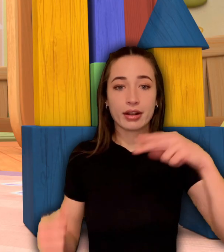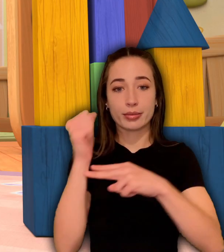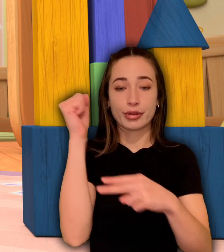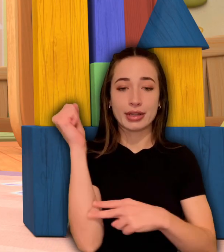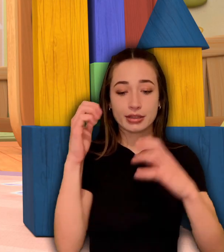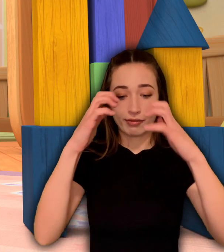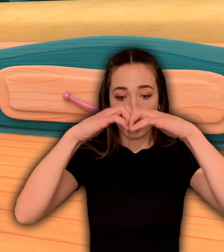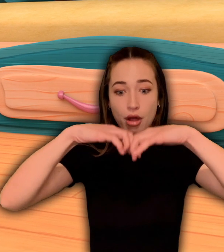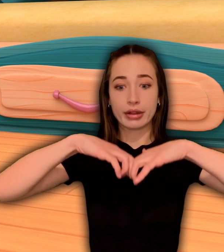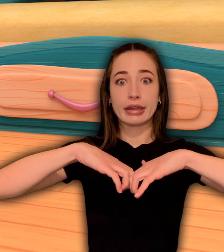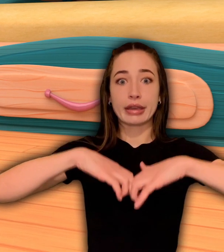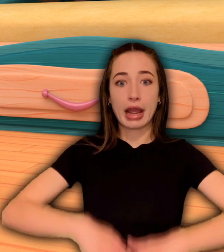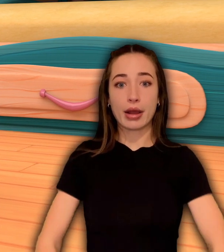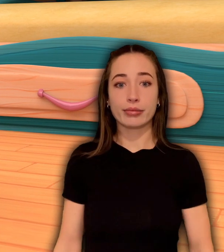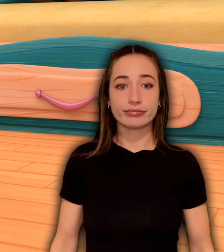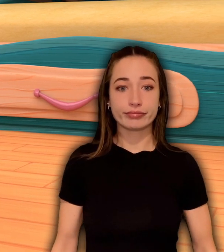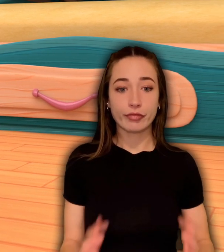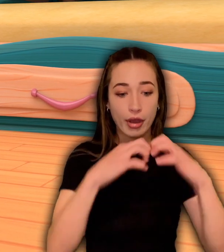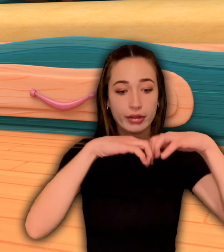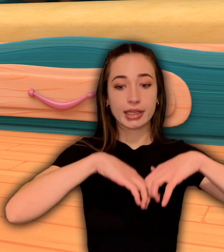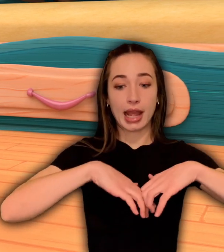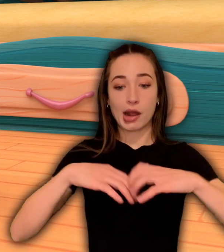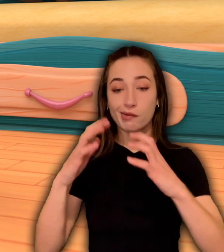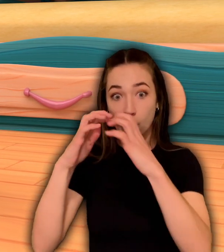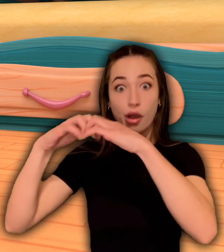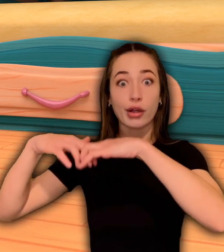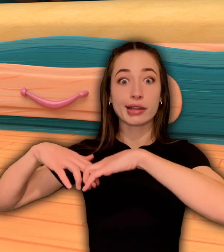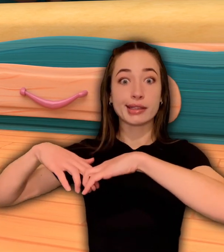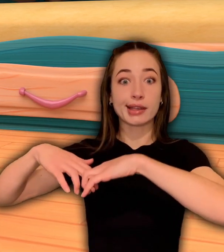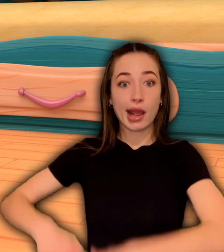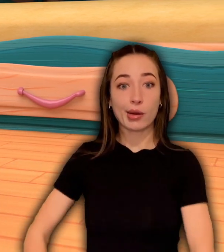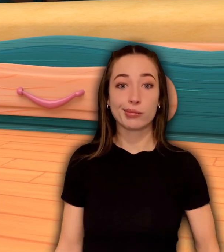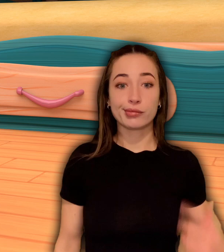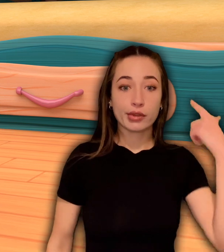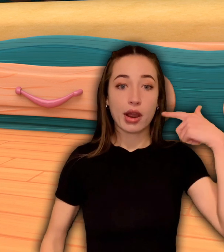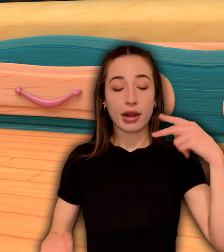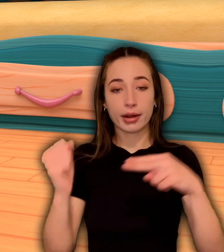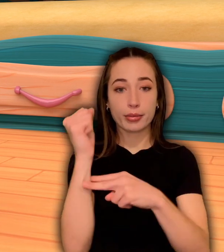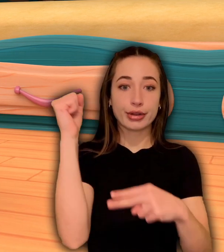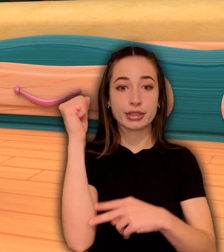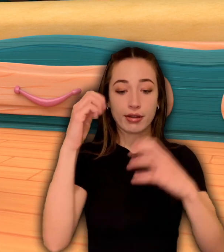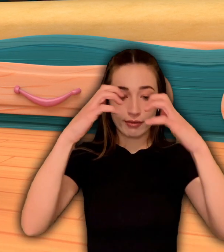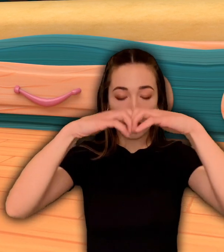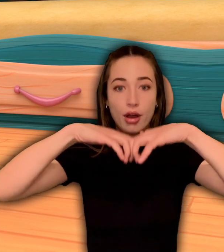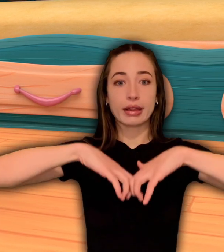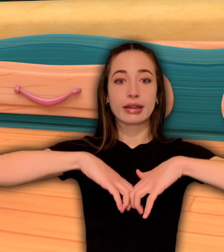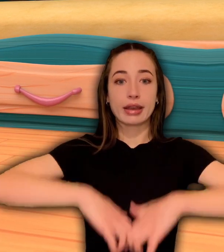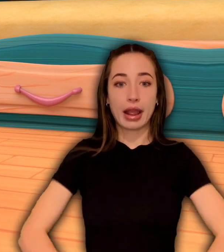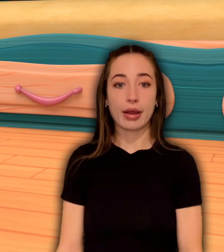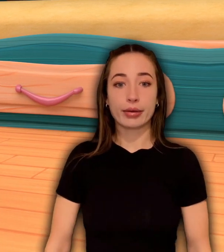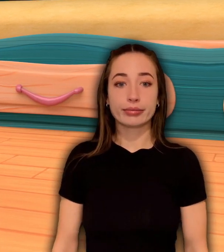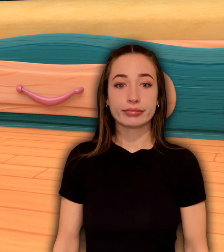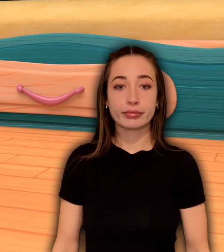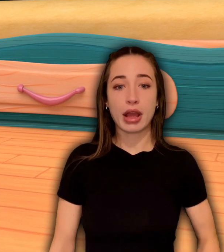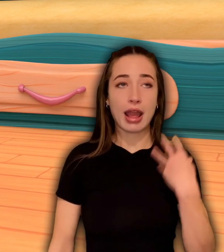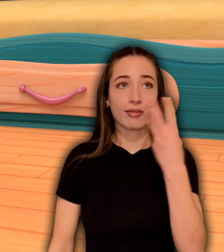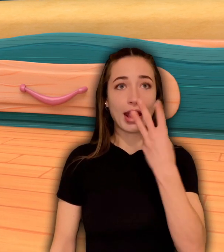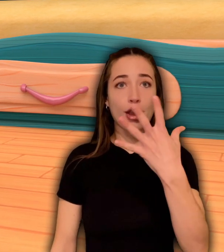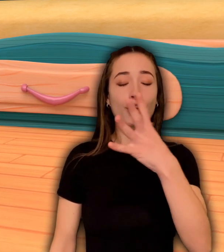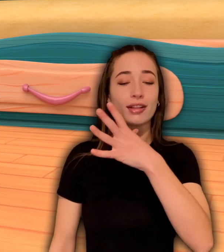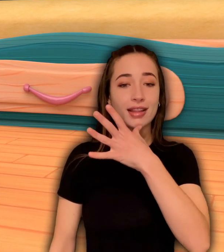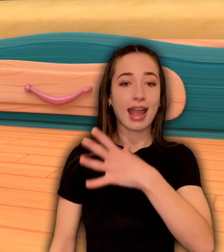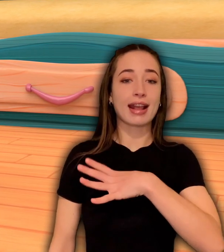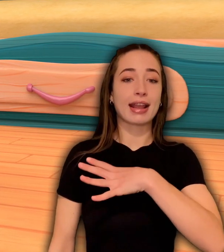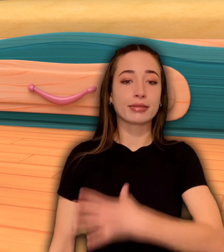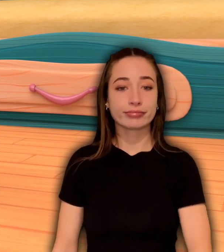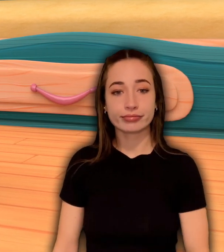LONDON BRIDGE IS FALLING DOWN FALLING DOWN FALLING DOWN LONDON BRIDGE IS FALLING DOWN MY